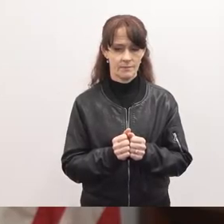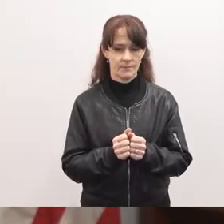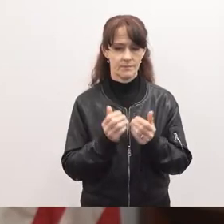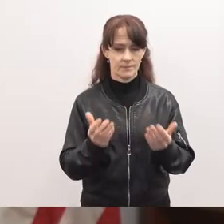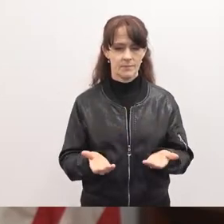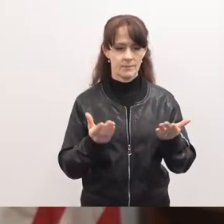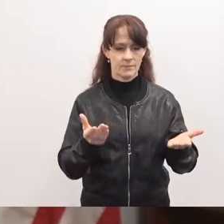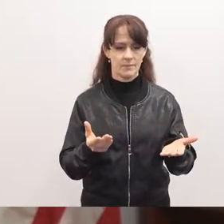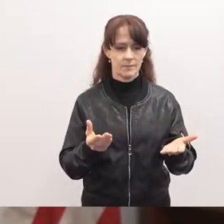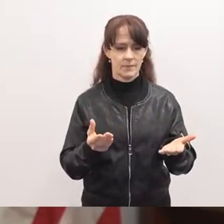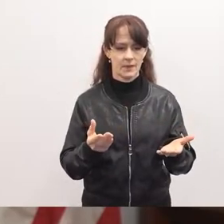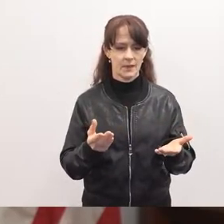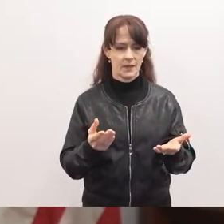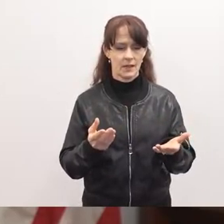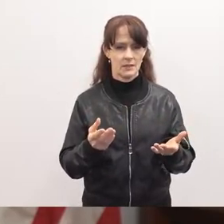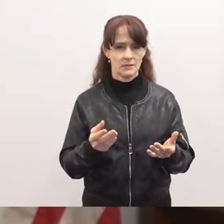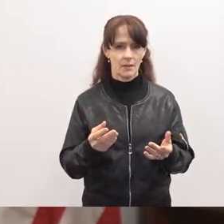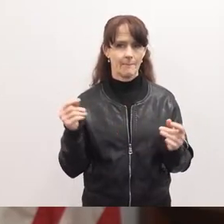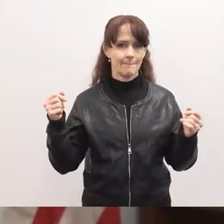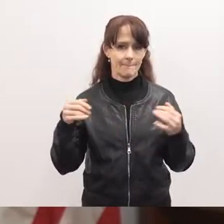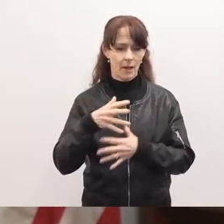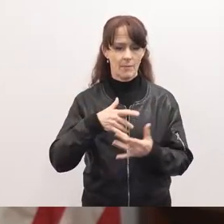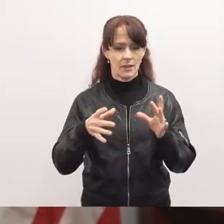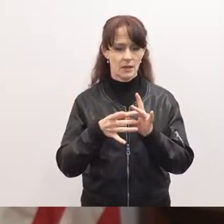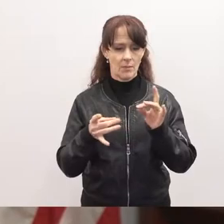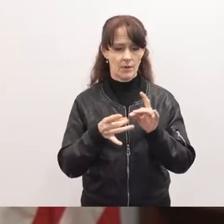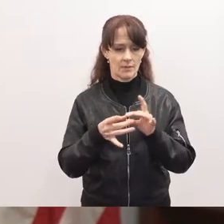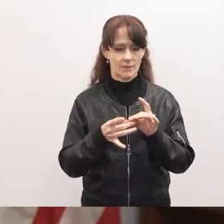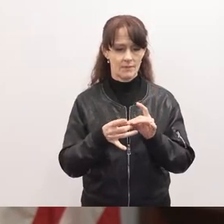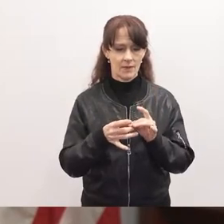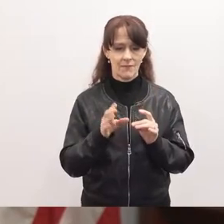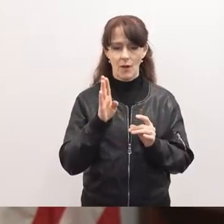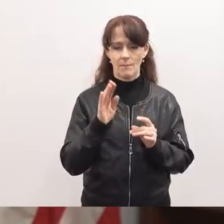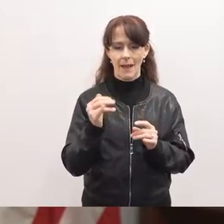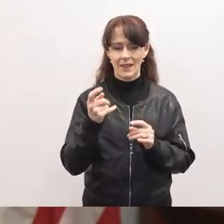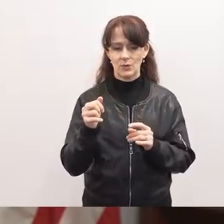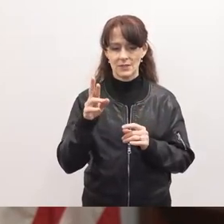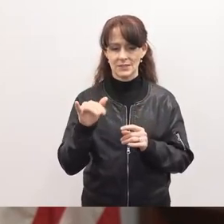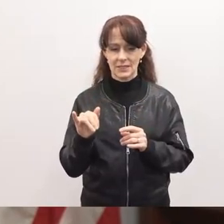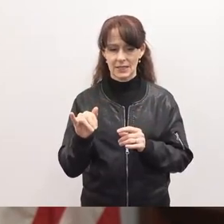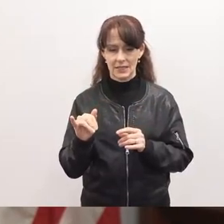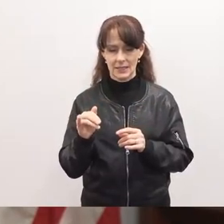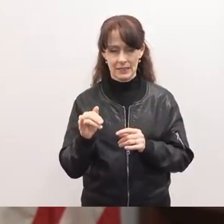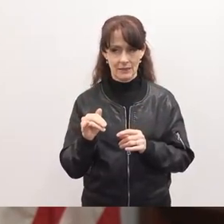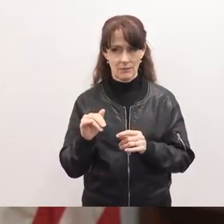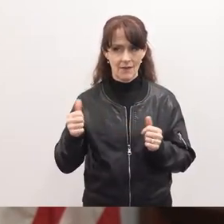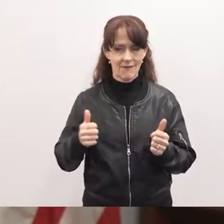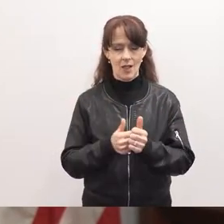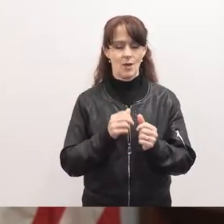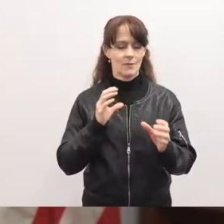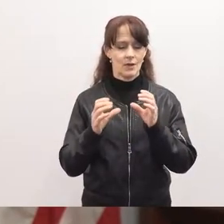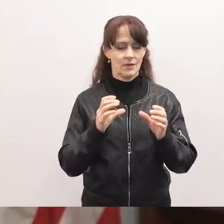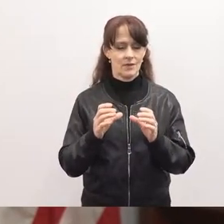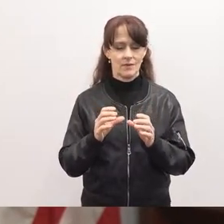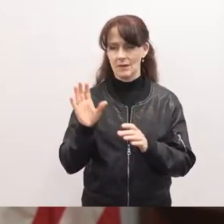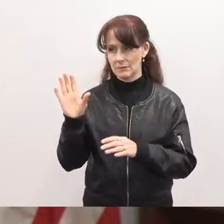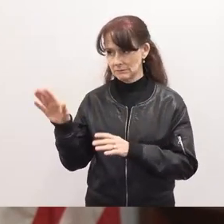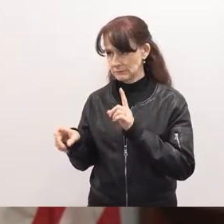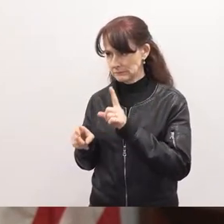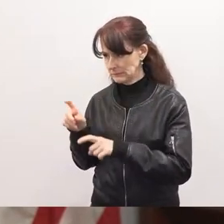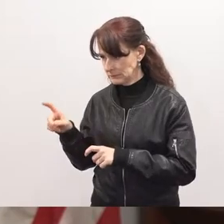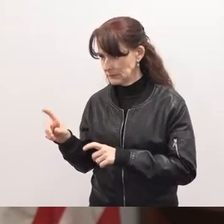provided some public comments at a previous school board meeting around our seal of biliteracy. So I just want to acknowledge a follow-up conversation with Dr. Kale